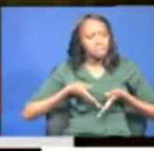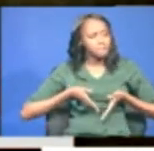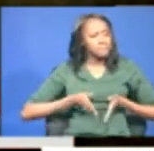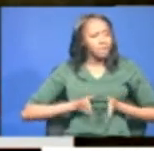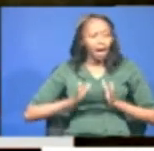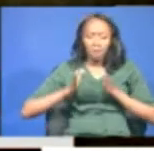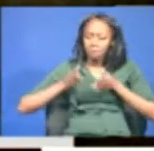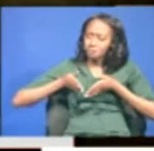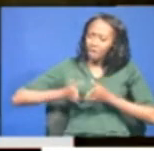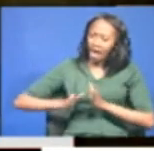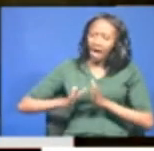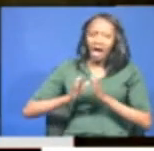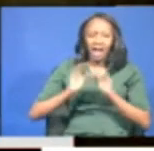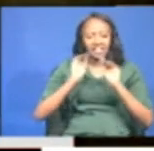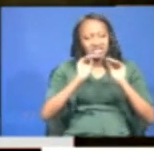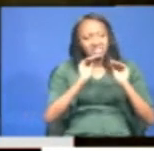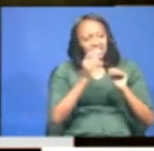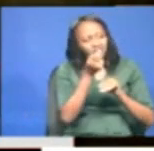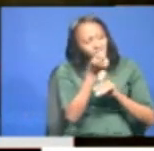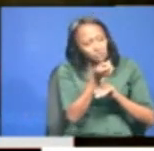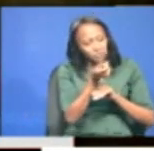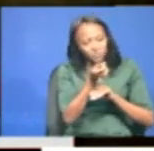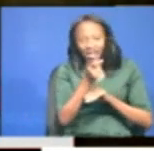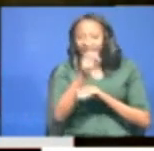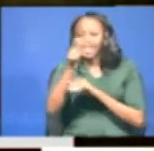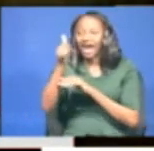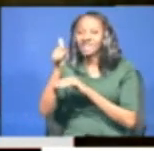educate a few, and the few to educate the rest.